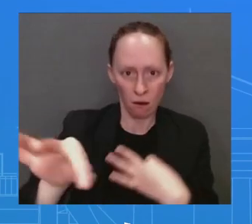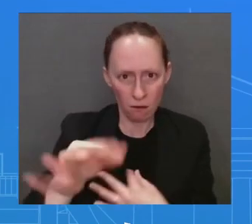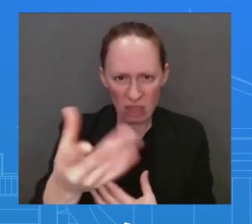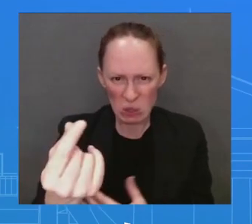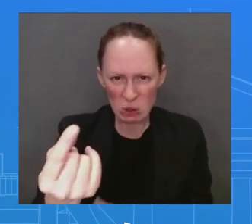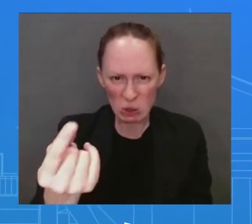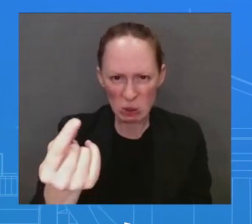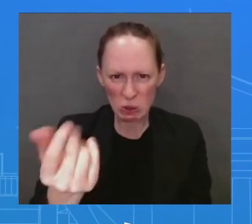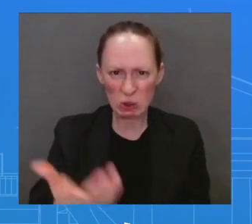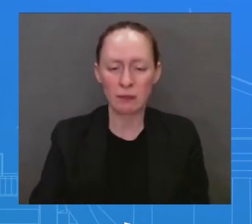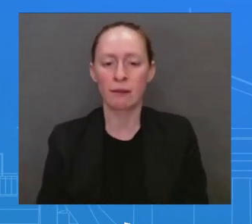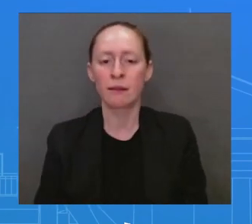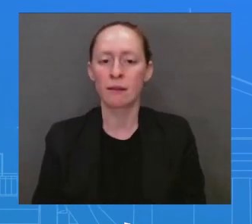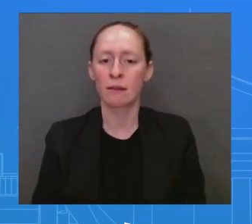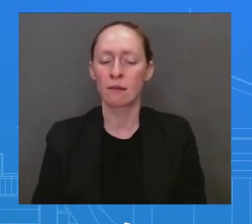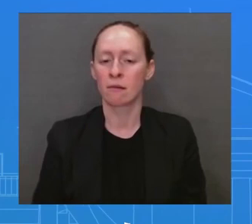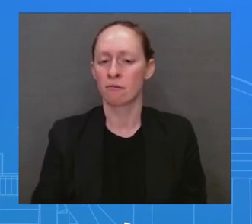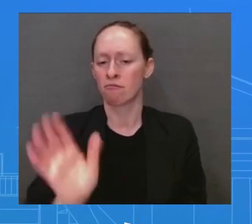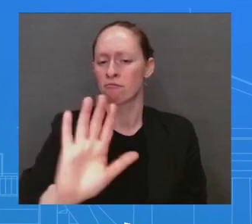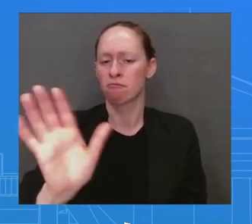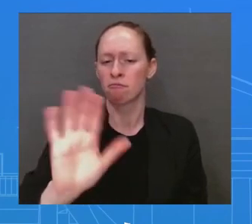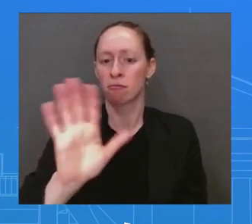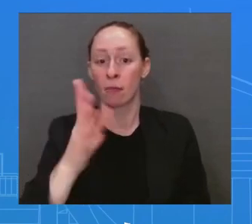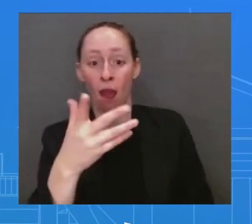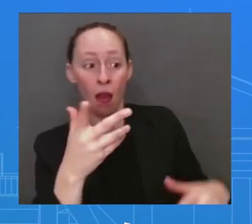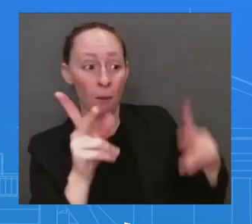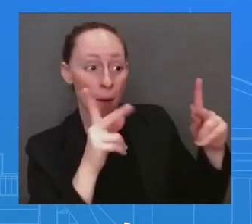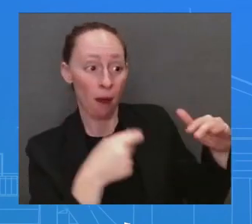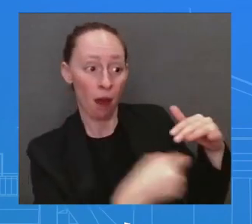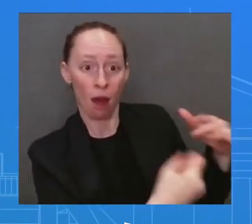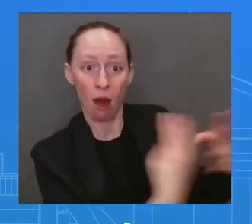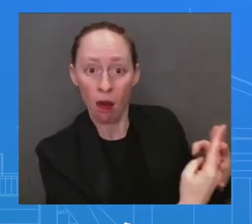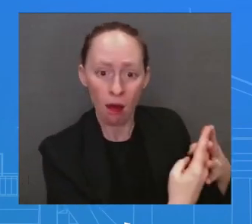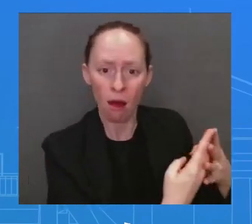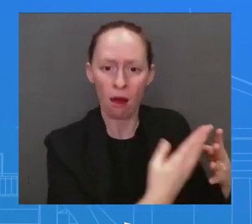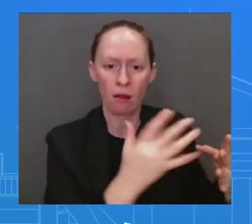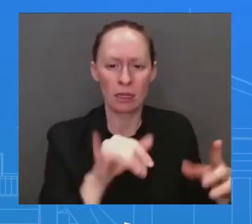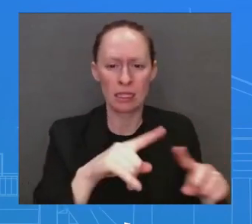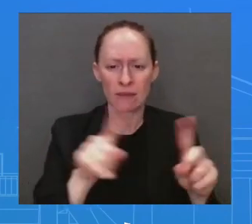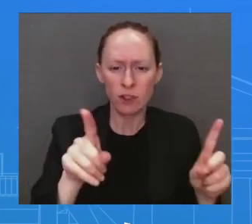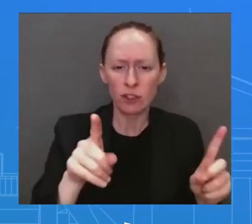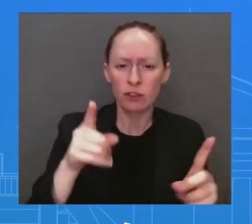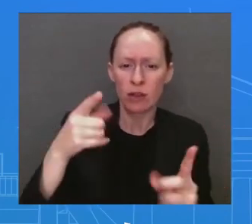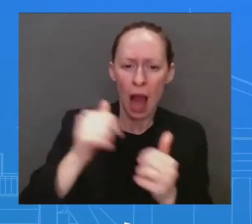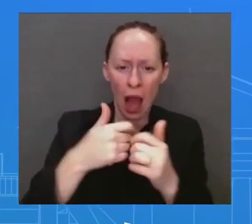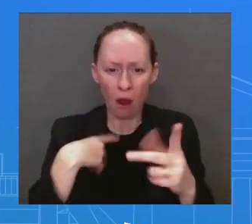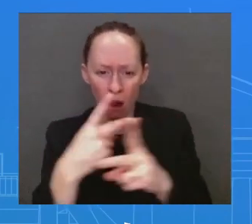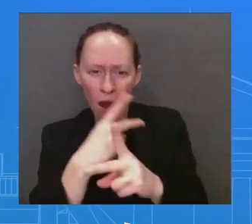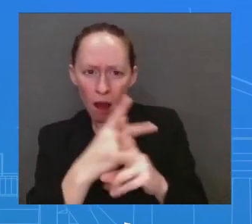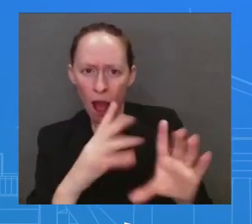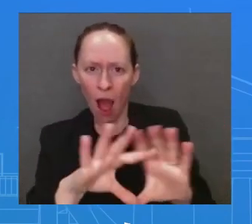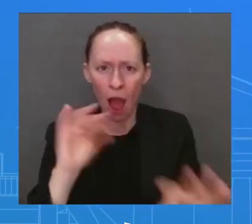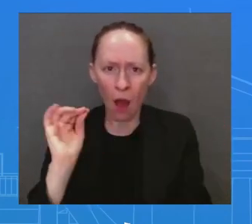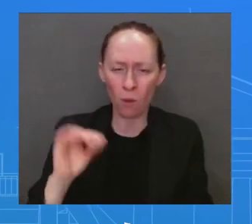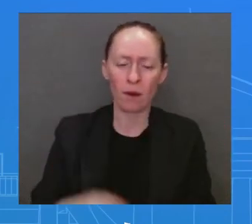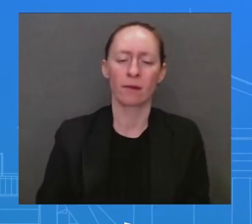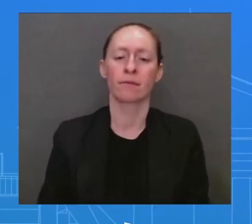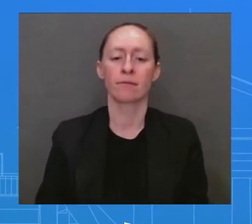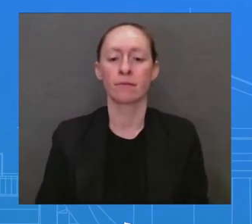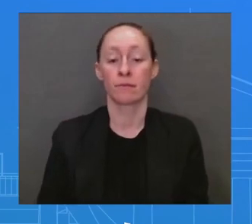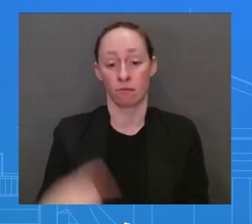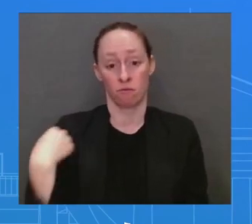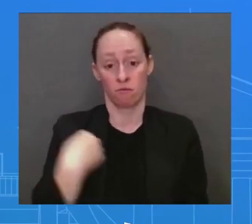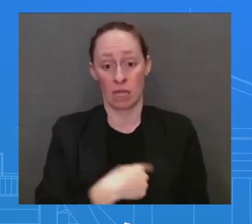what we're doing to try to get them out. I want to be careful that I'm not talking about the specifics of the conversations that are going into getting these people out,